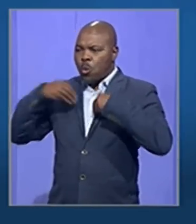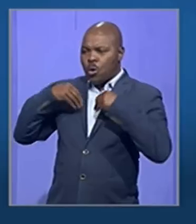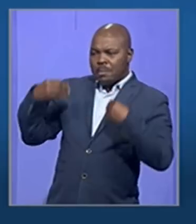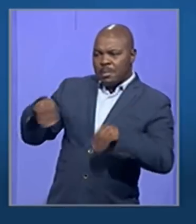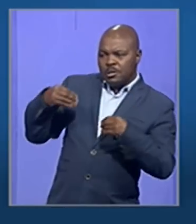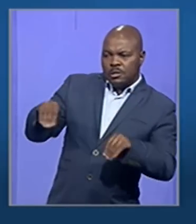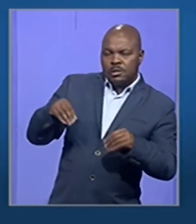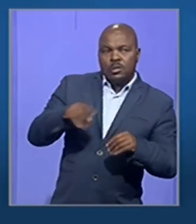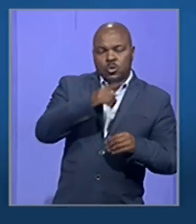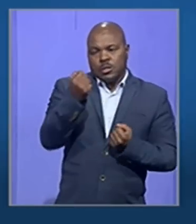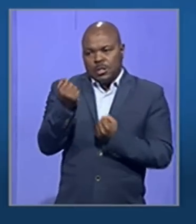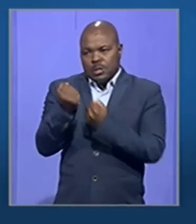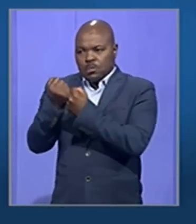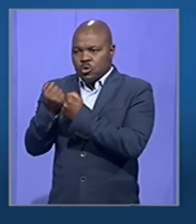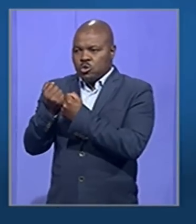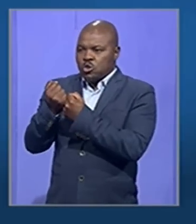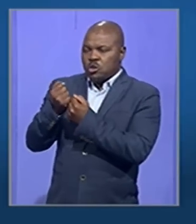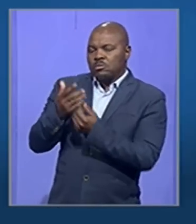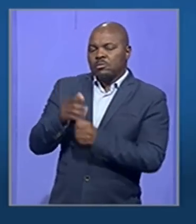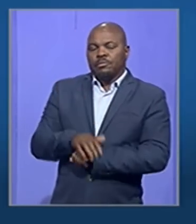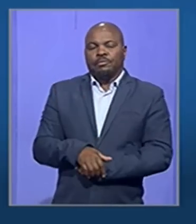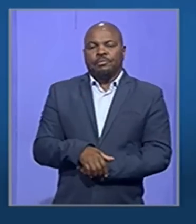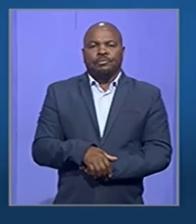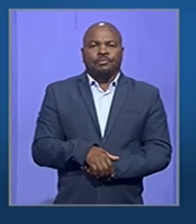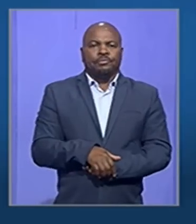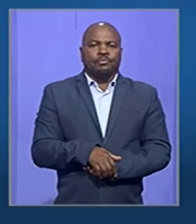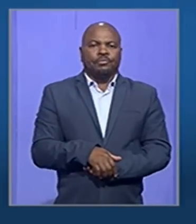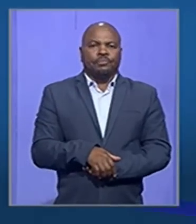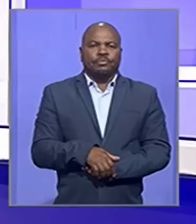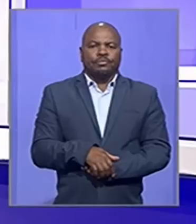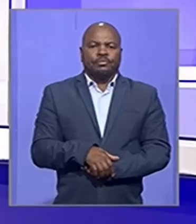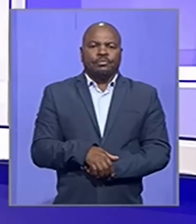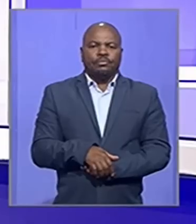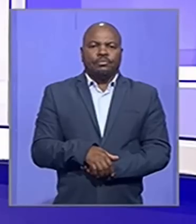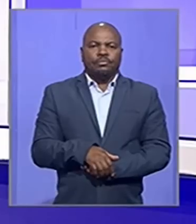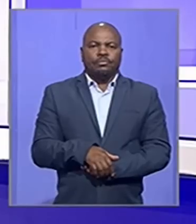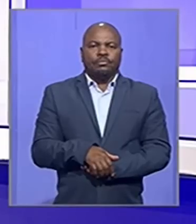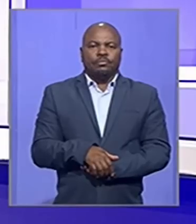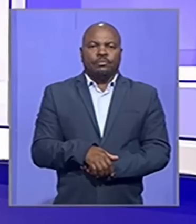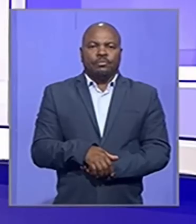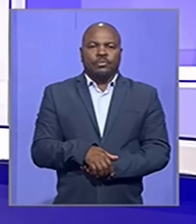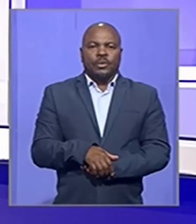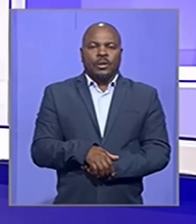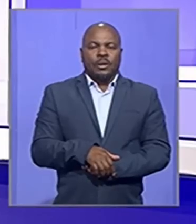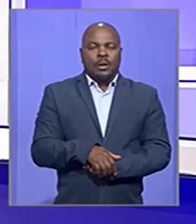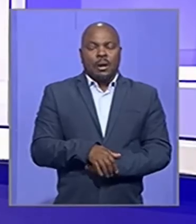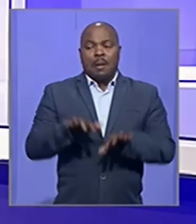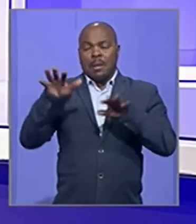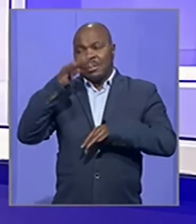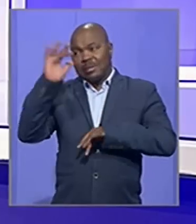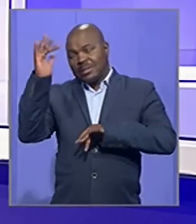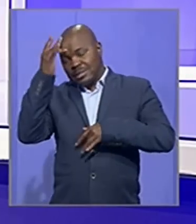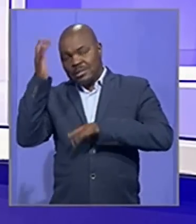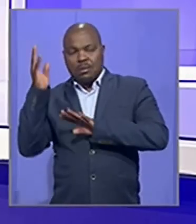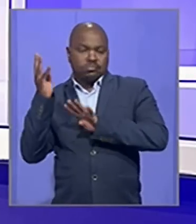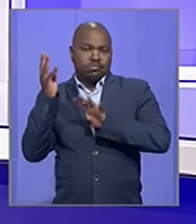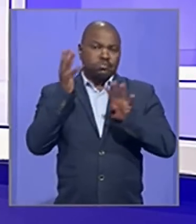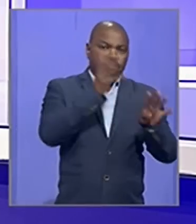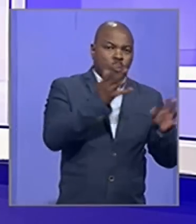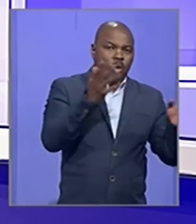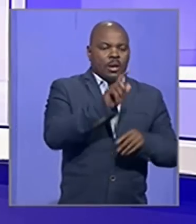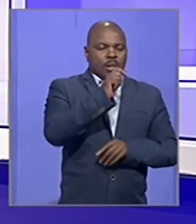bona ntle le go ba kgetholla. Balwetši ba bušetšwa morago